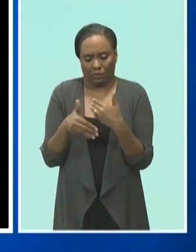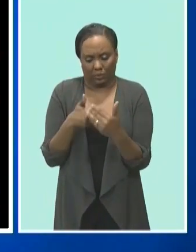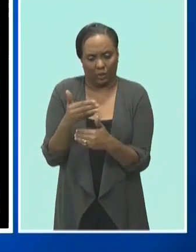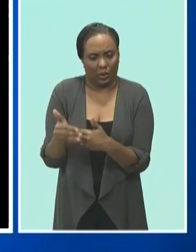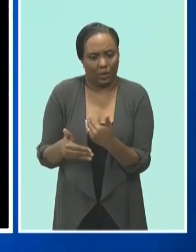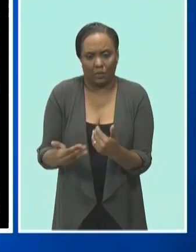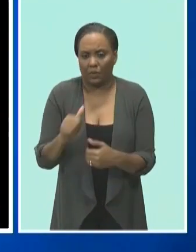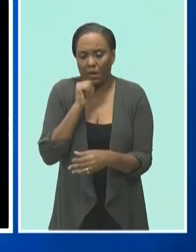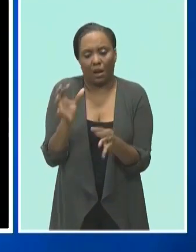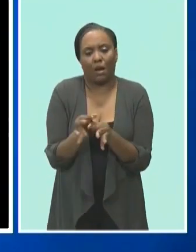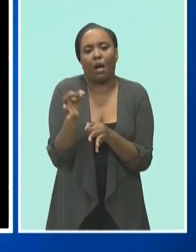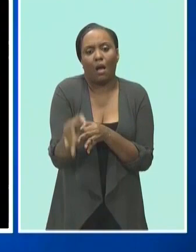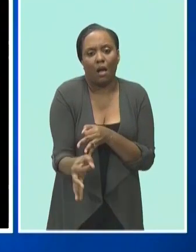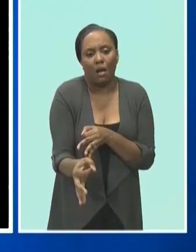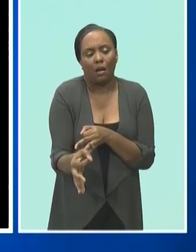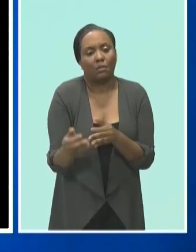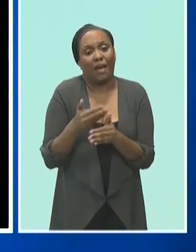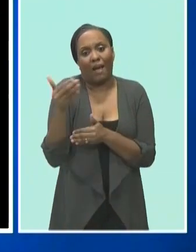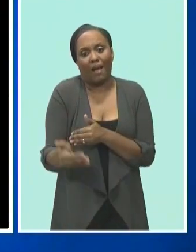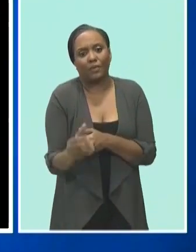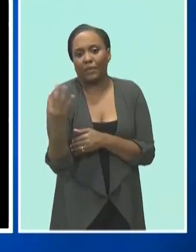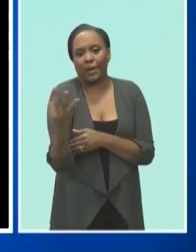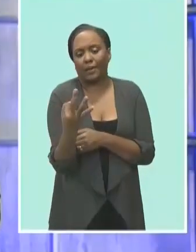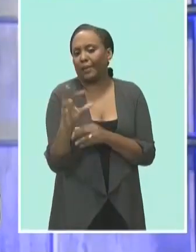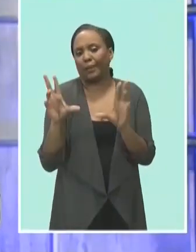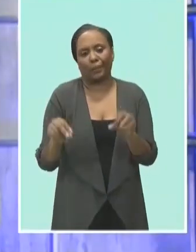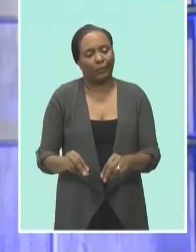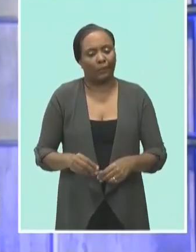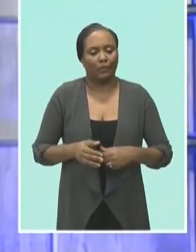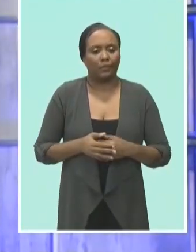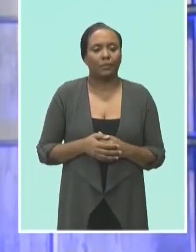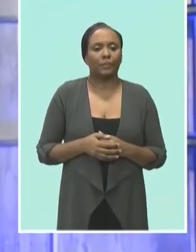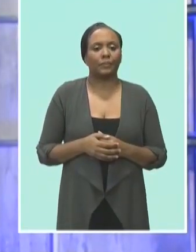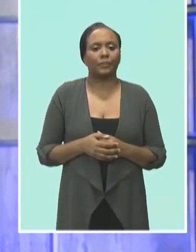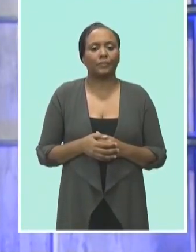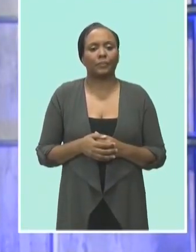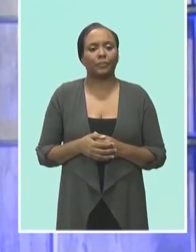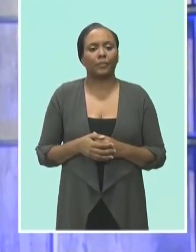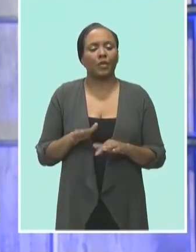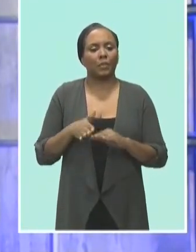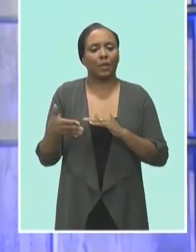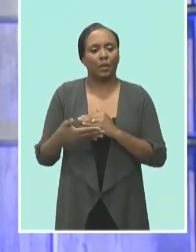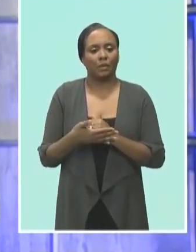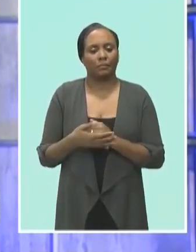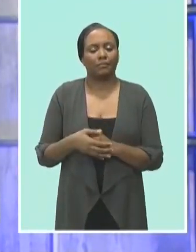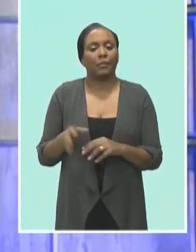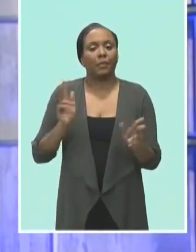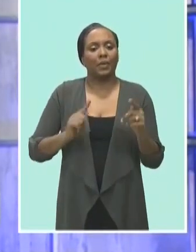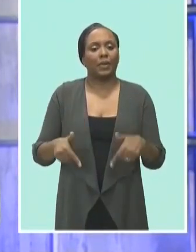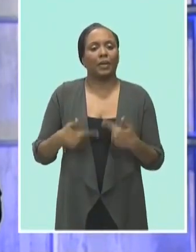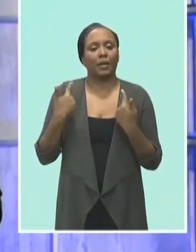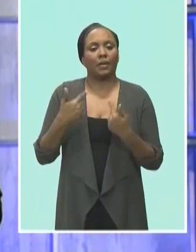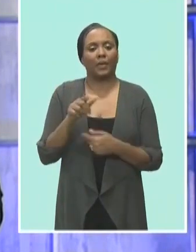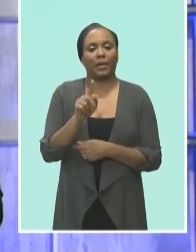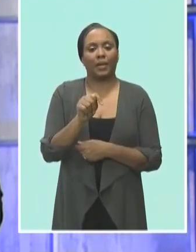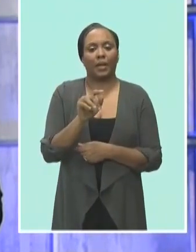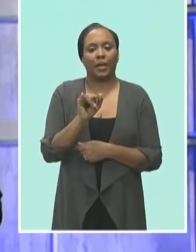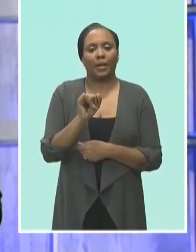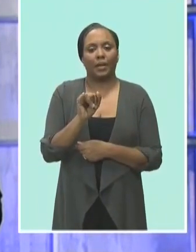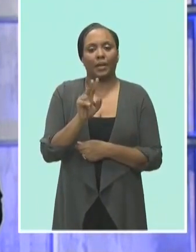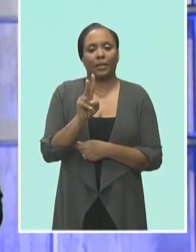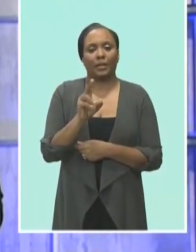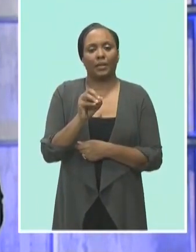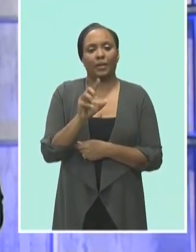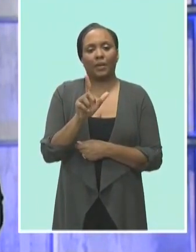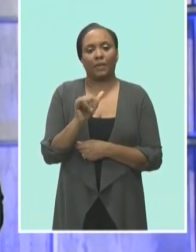going to be extending the registration process. In Jamaica, residents of Tivoli Gardens in West Kingston turned out in